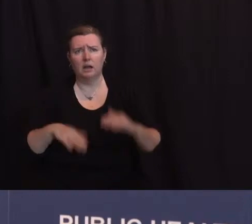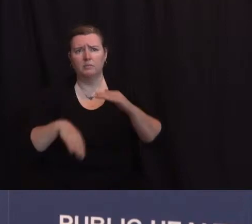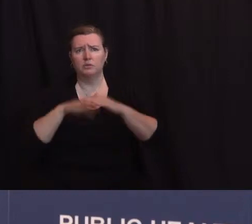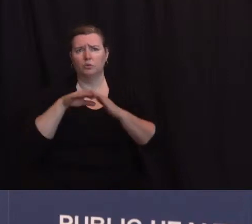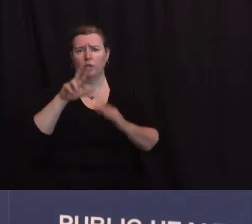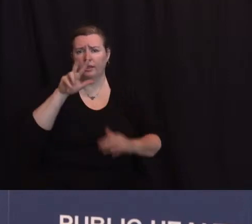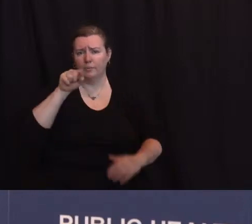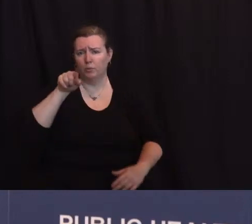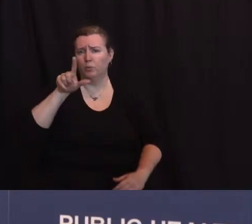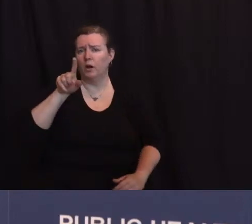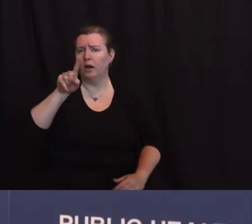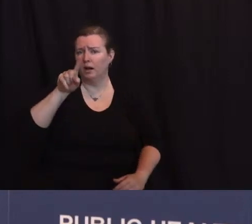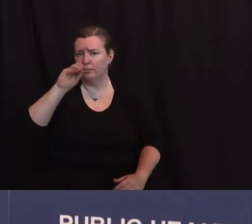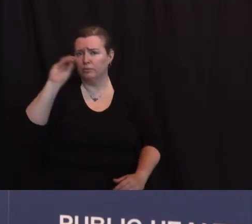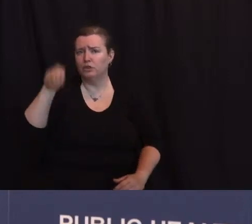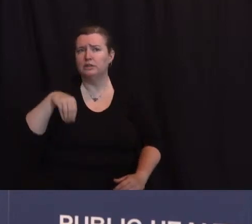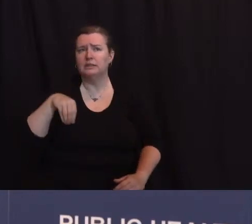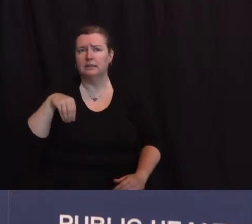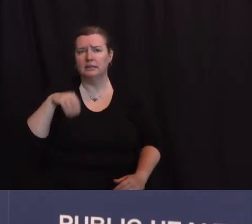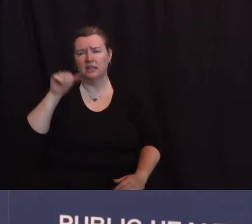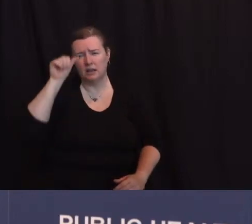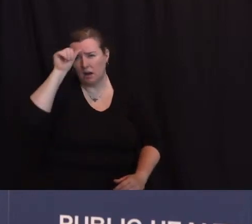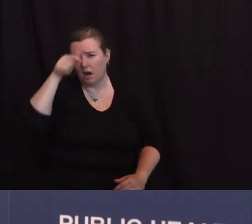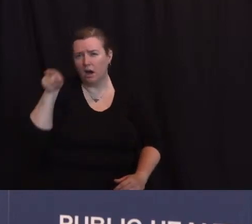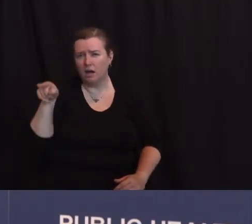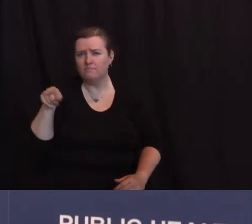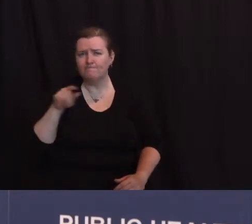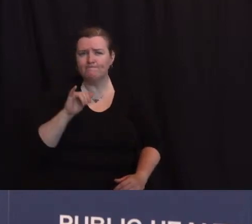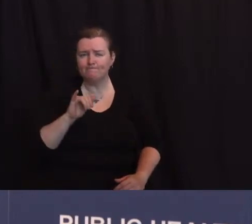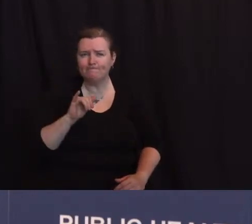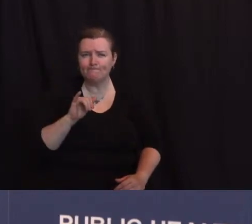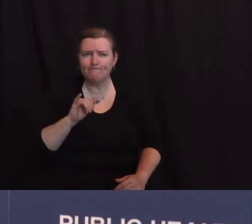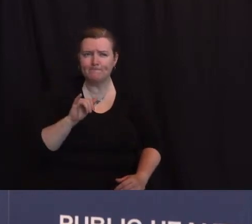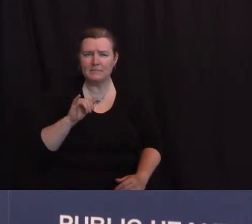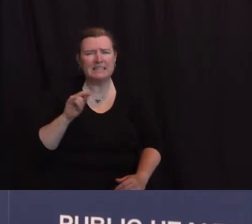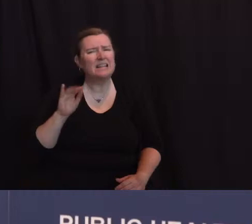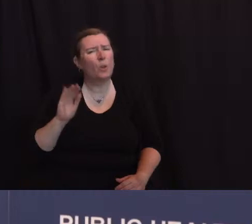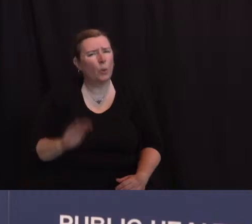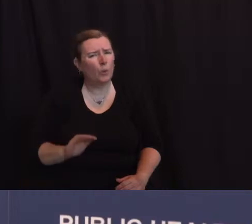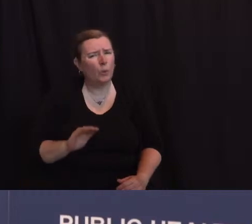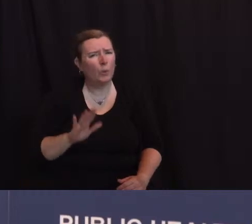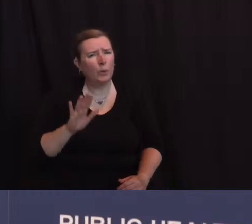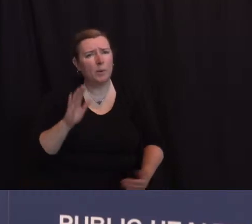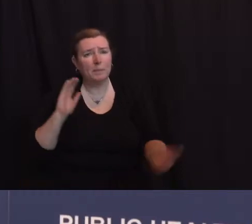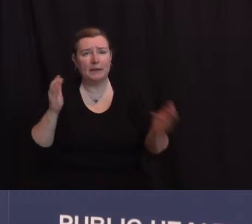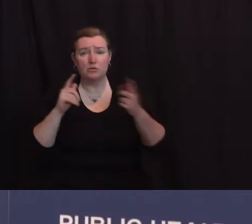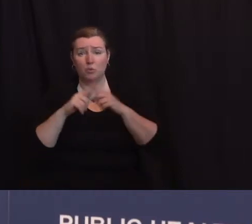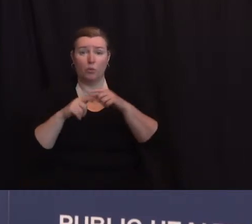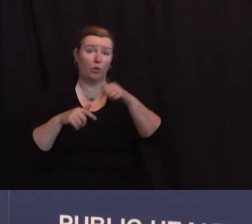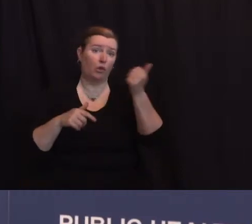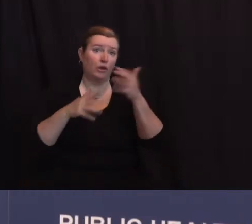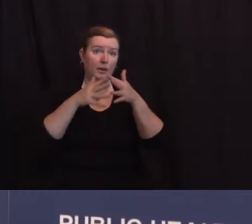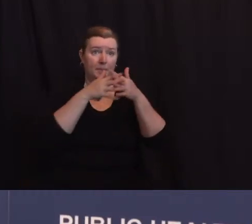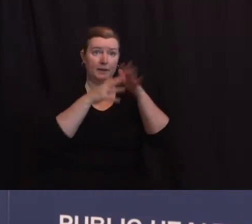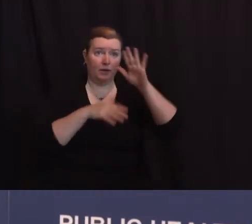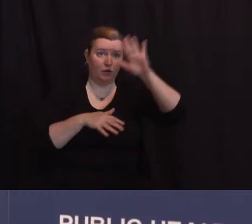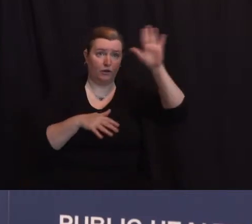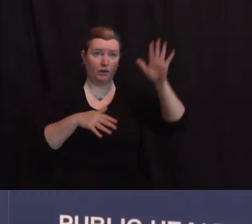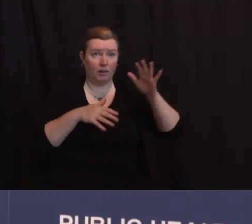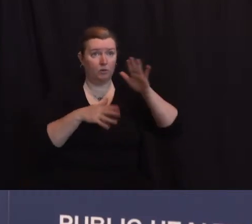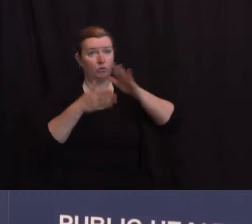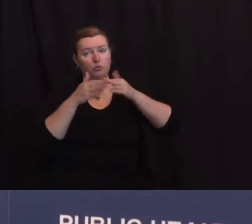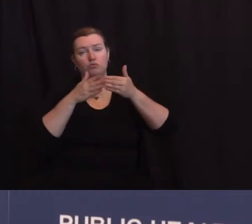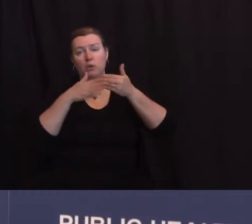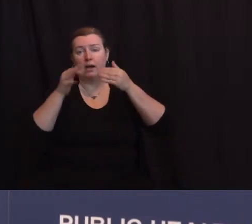numbers. So it is still relatively low compared to much of the rest of the country, where the rates are higher, particularly over on the West